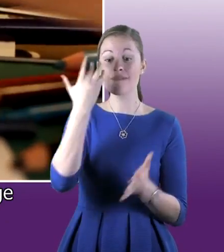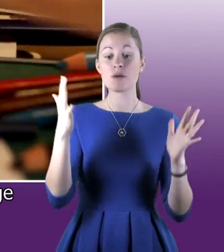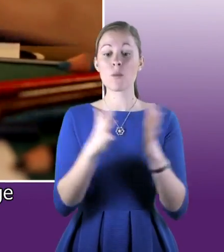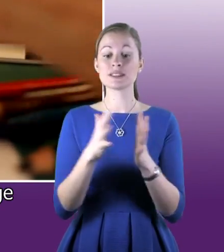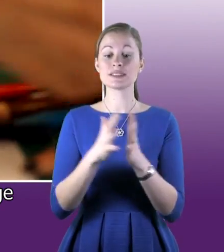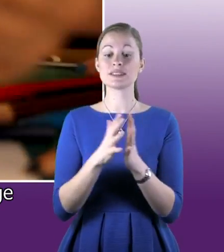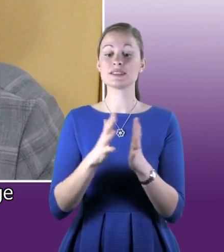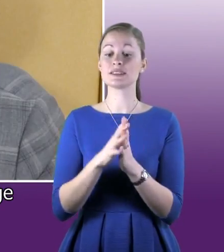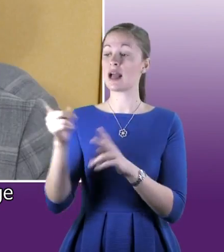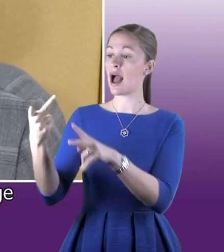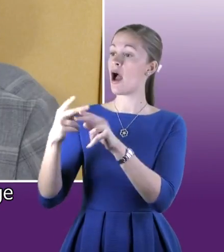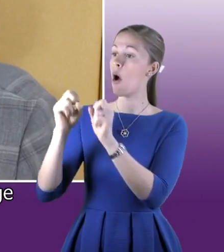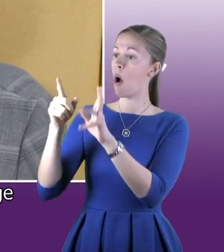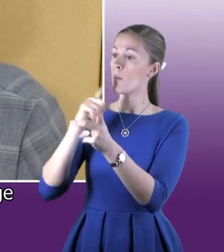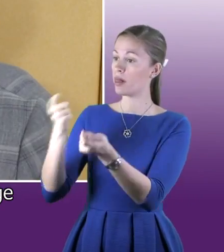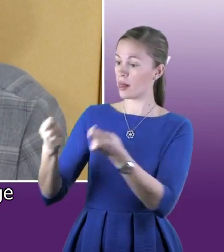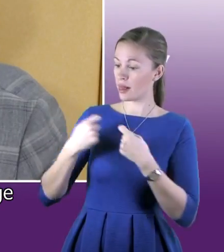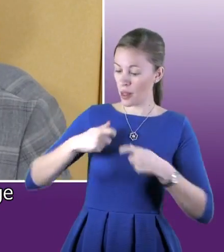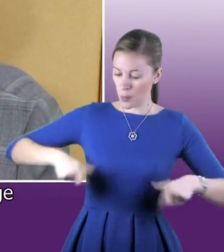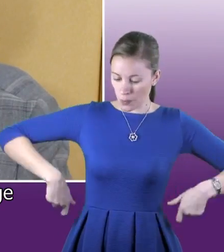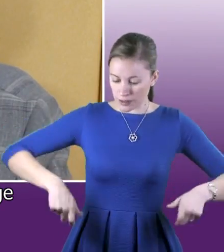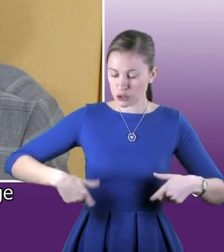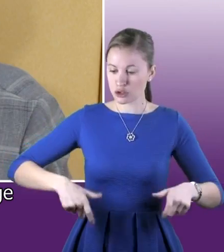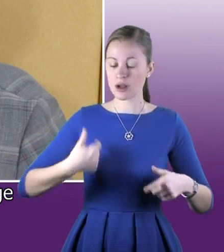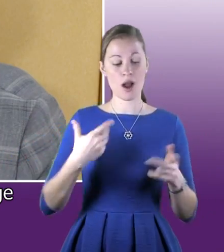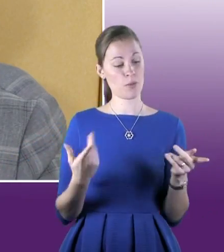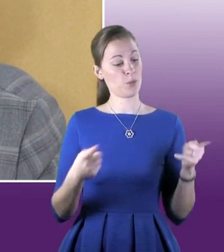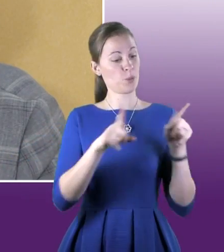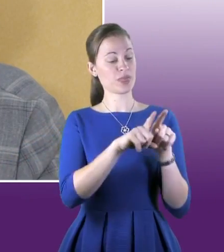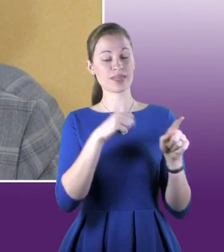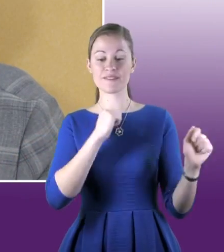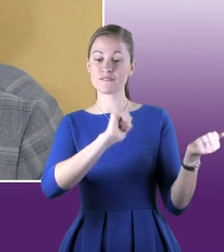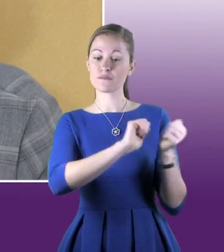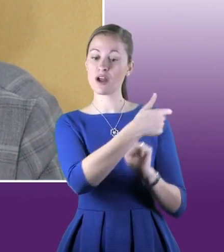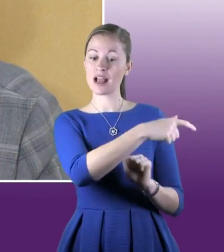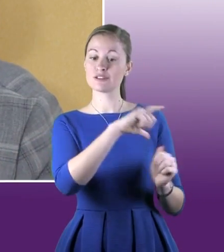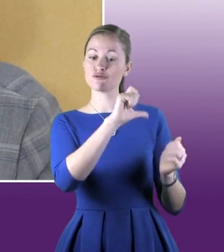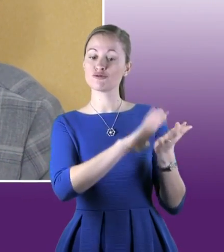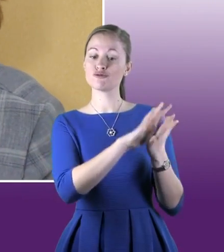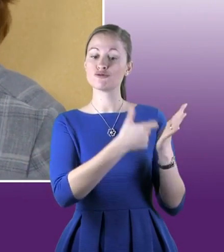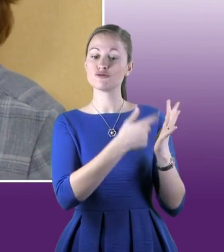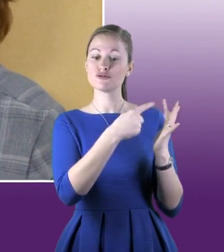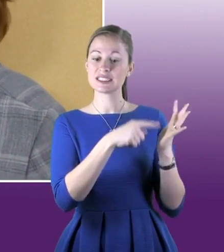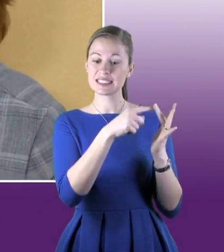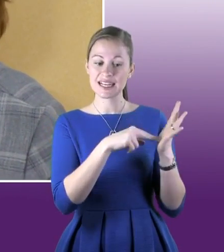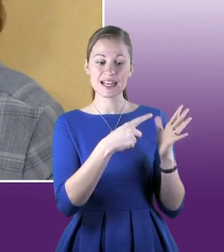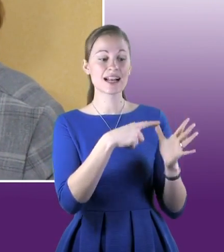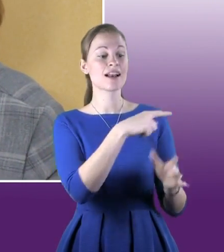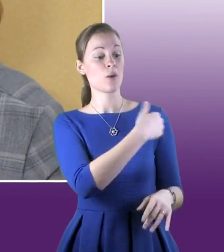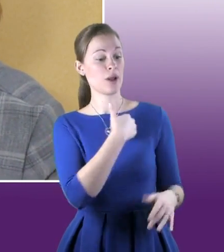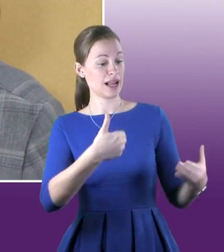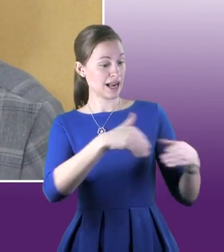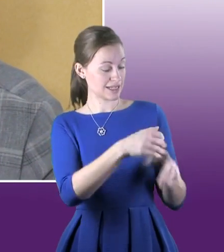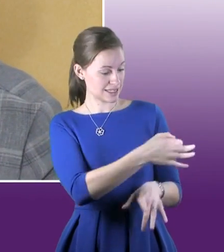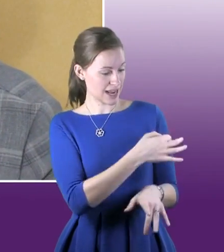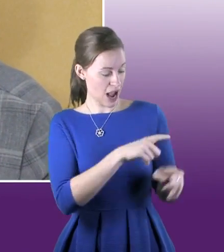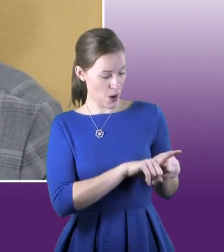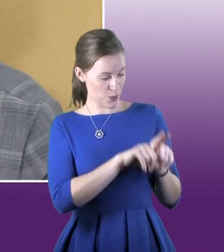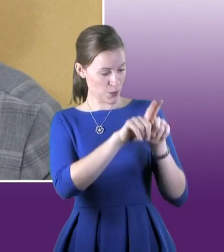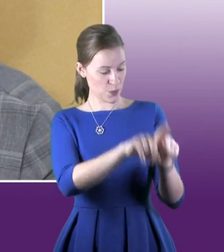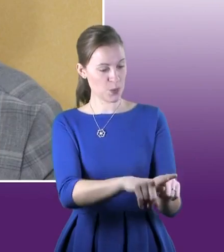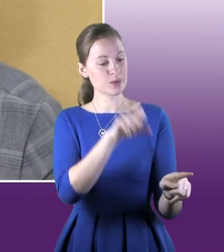home would arrange a wheelchair and my friend Christine would take me into town. We'd have a sandwich and a coffee and